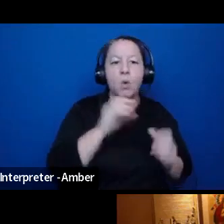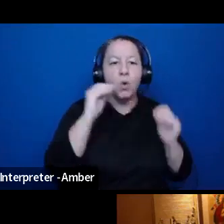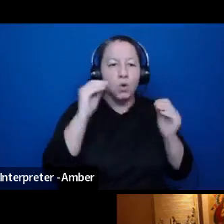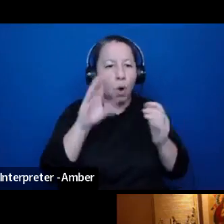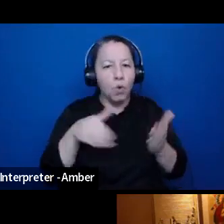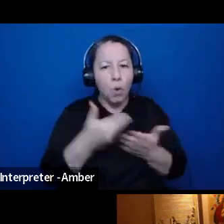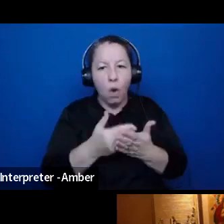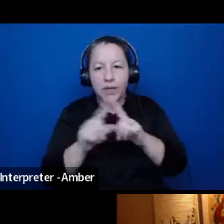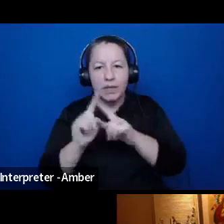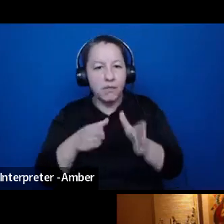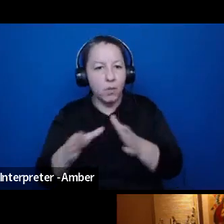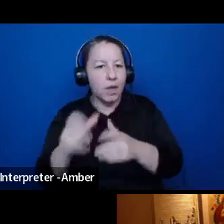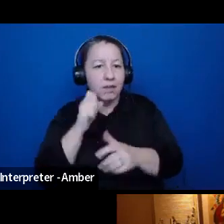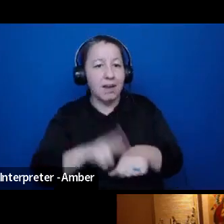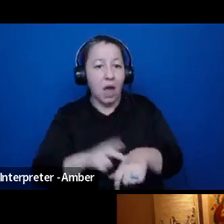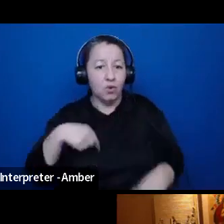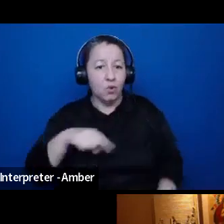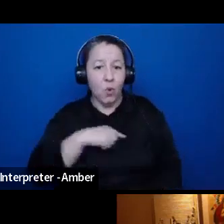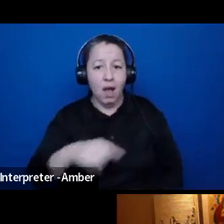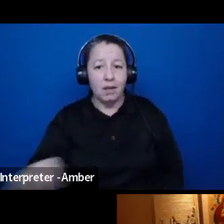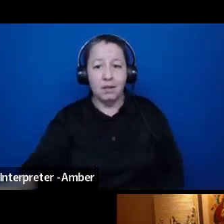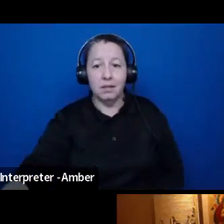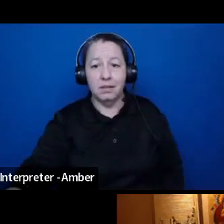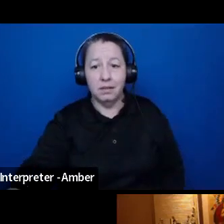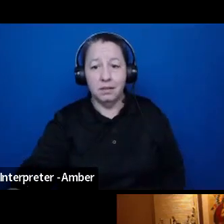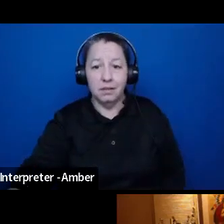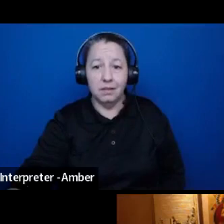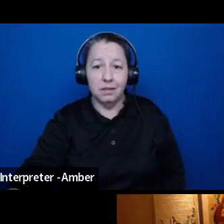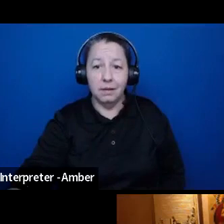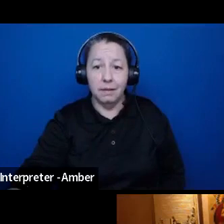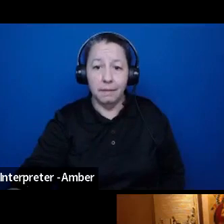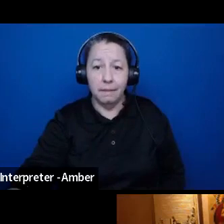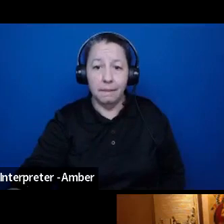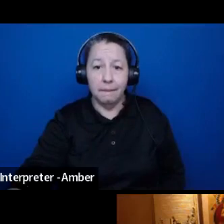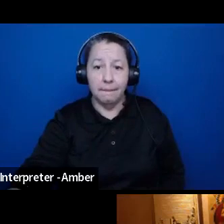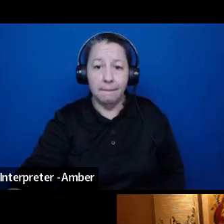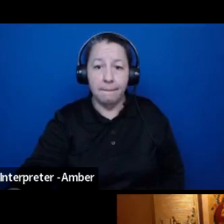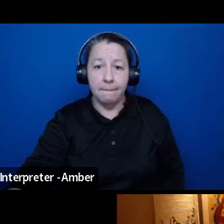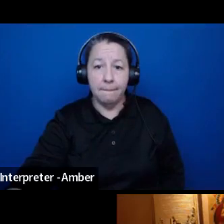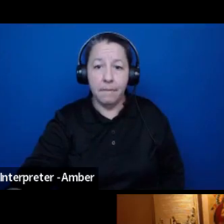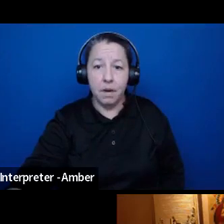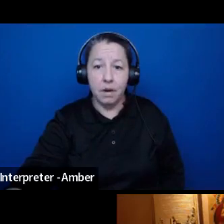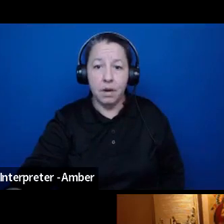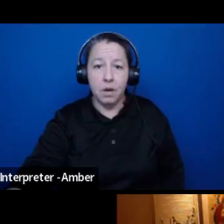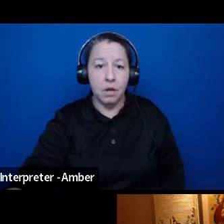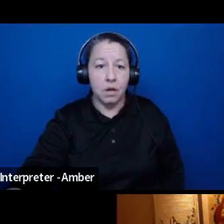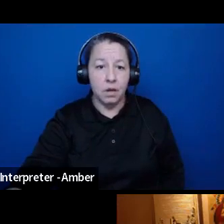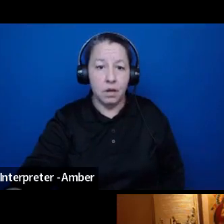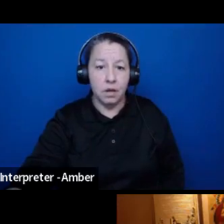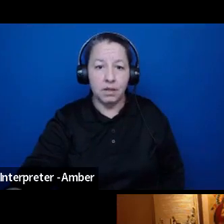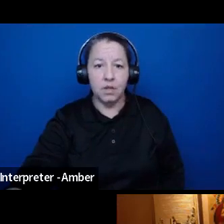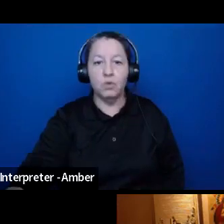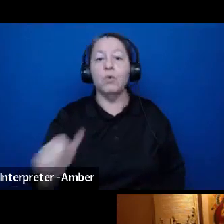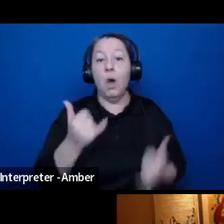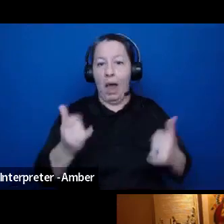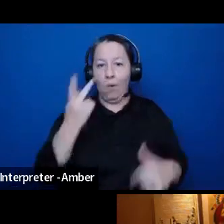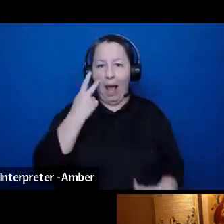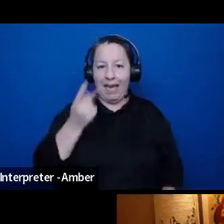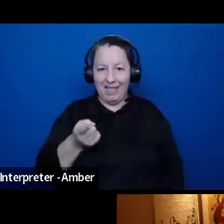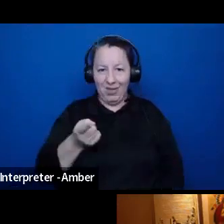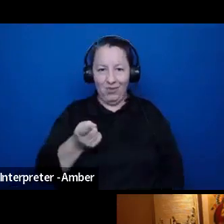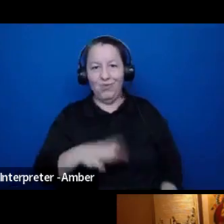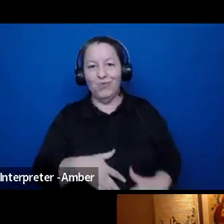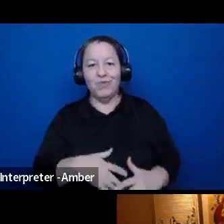is just not natural to us, right? And so really thinking about any time that we can interrupt that and sort